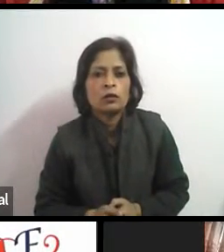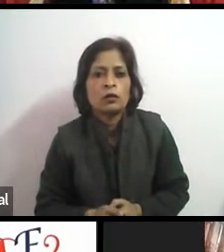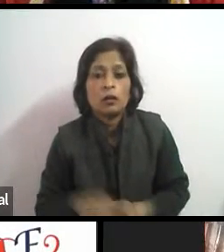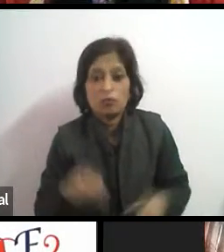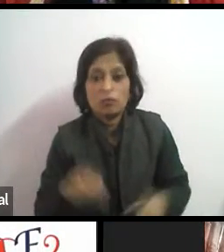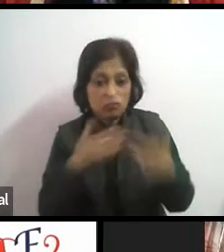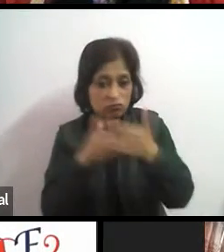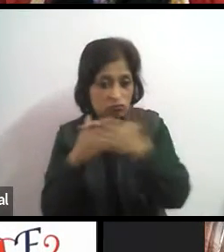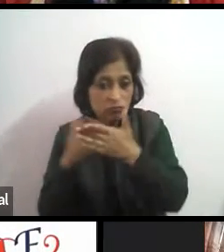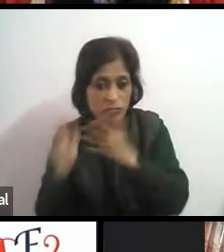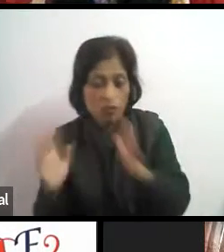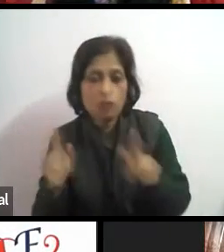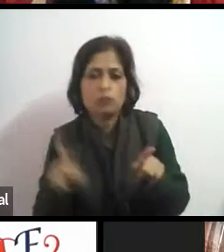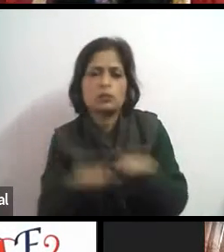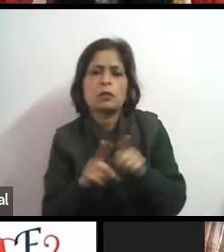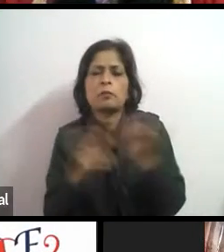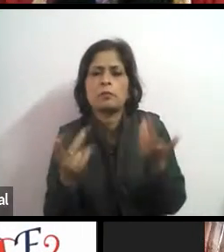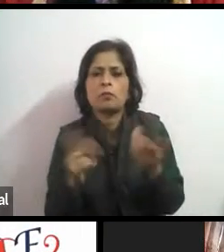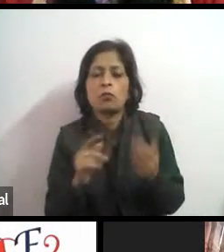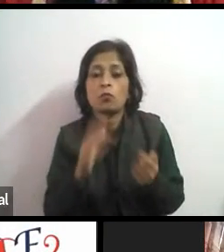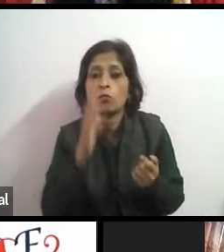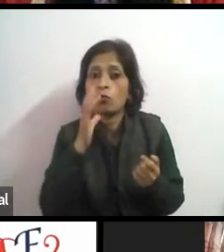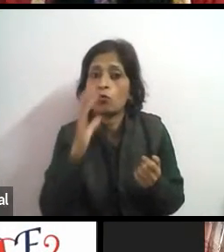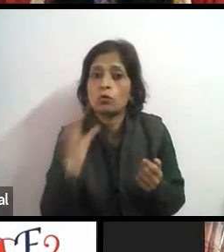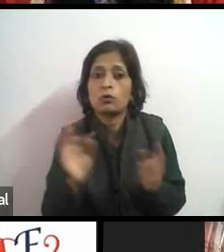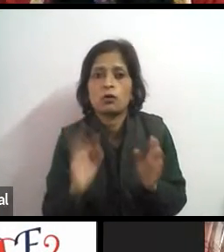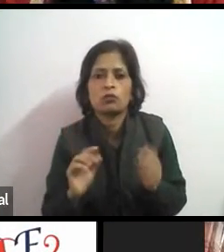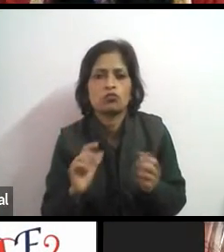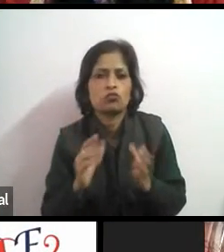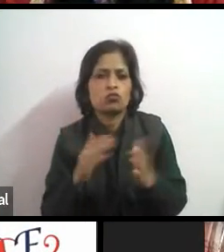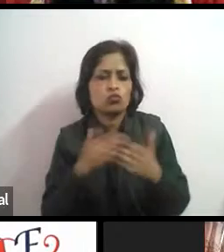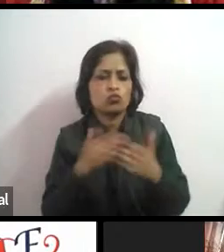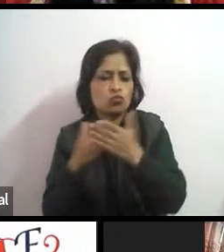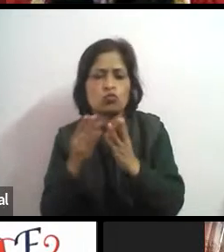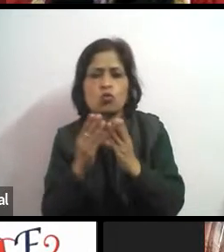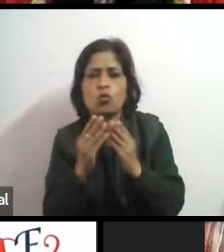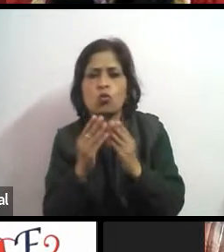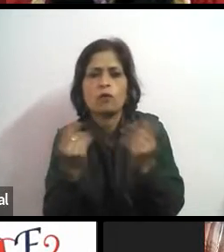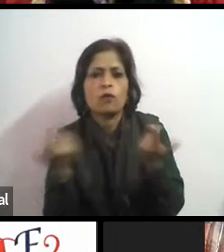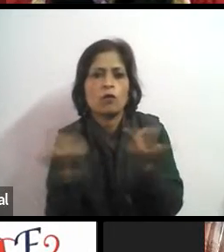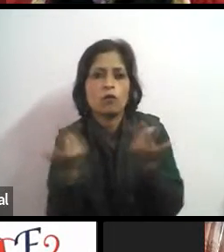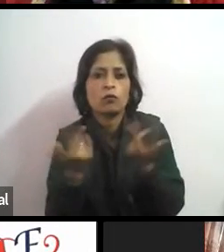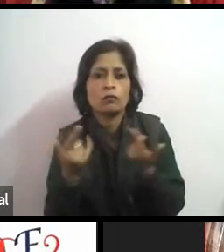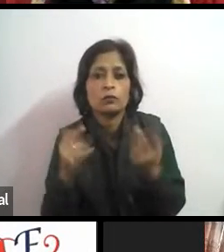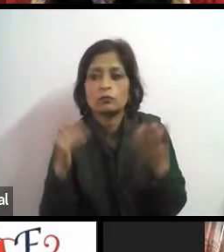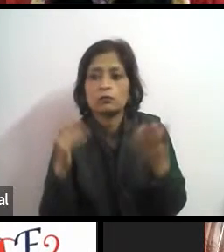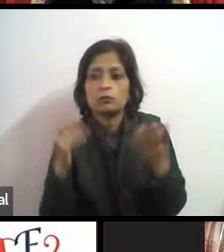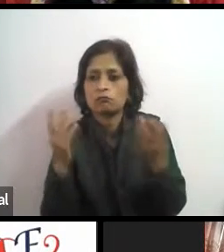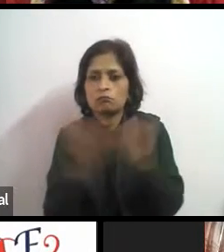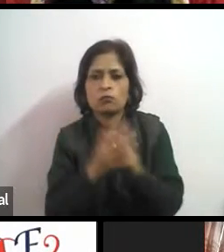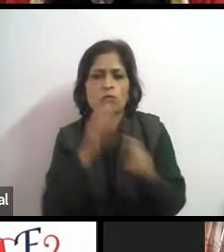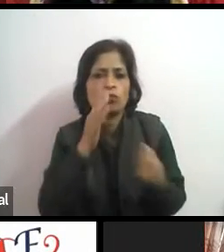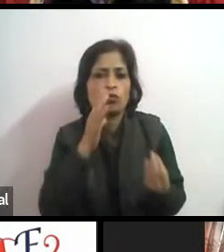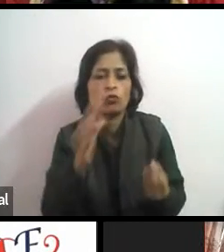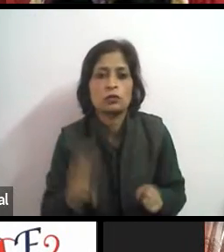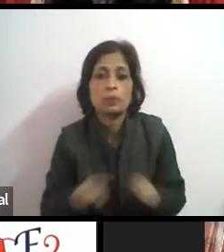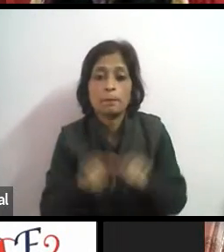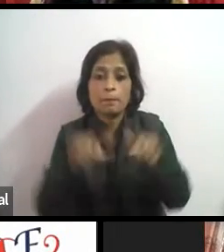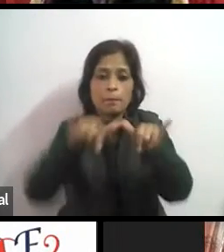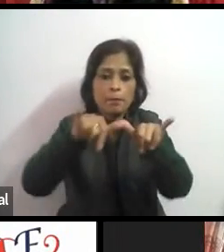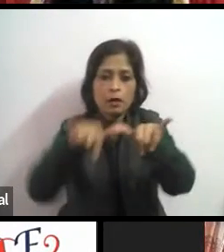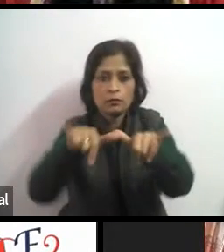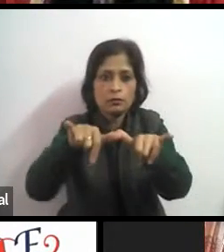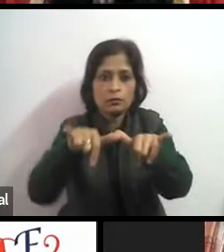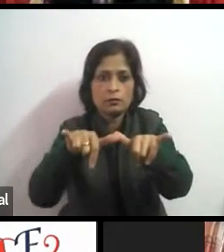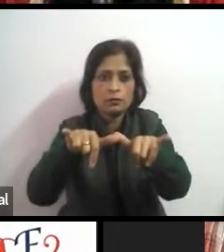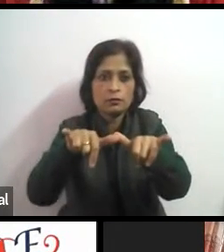challenges to the human race in any way, I think it becomes important to balance that fulcrum